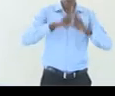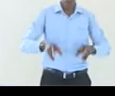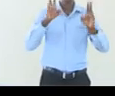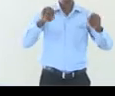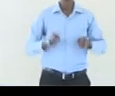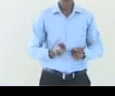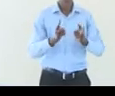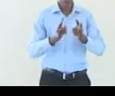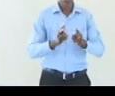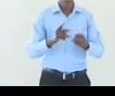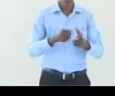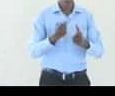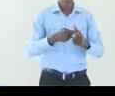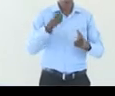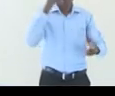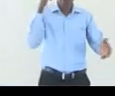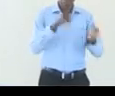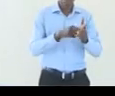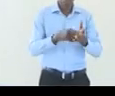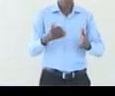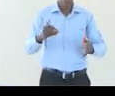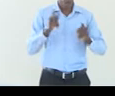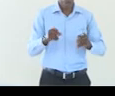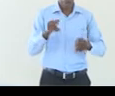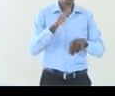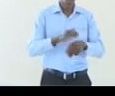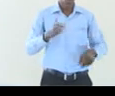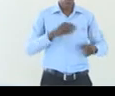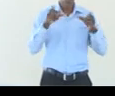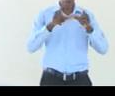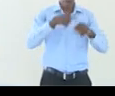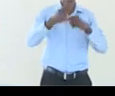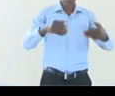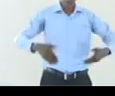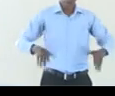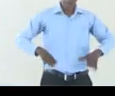way. It is then she will discover that people of my level, they go on holidays.